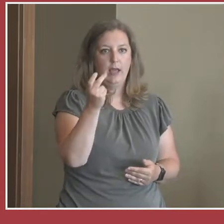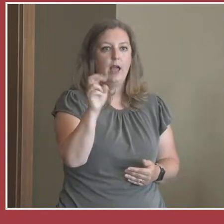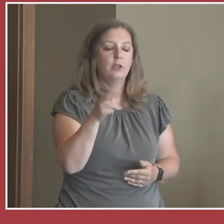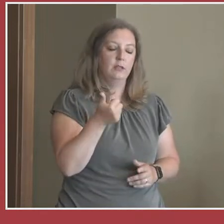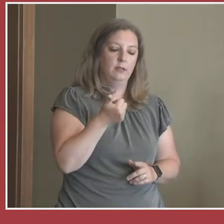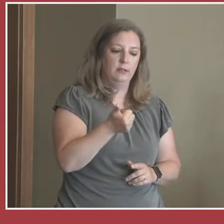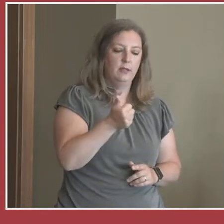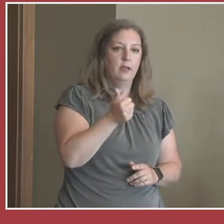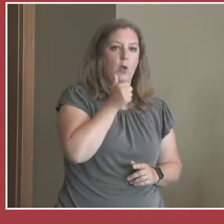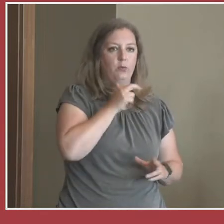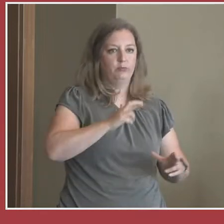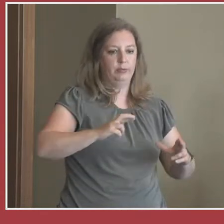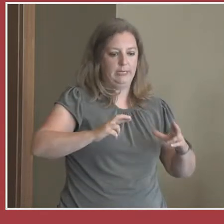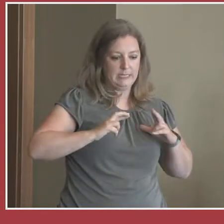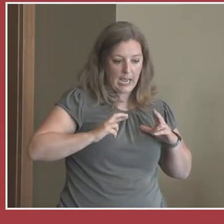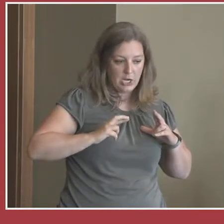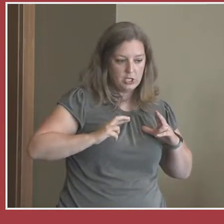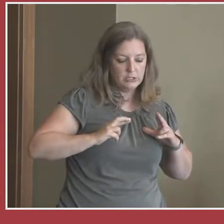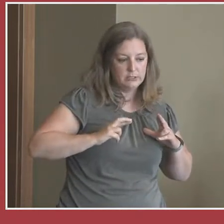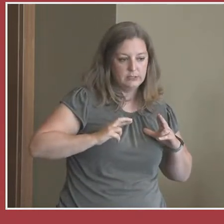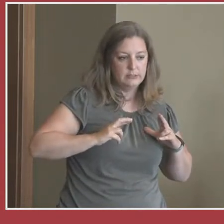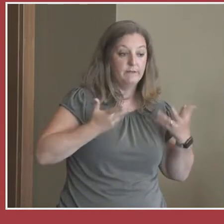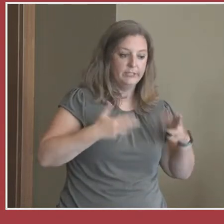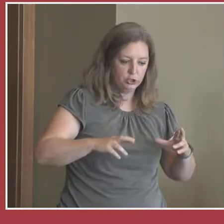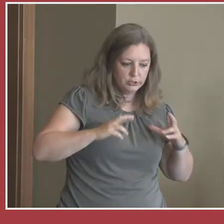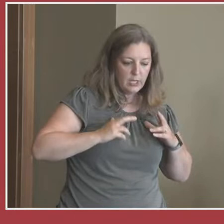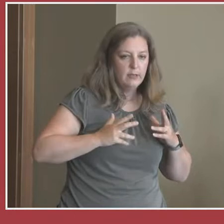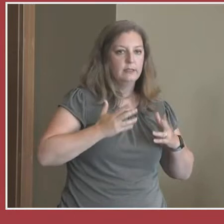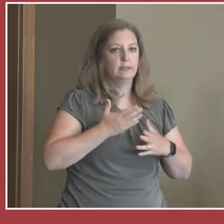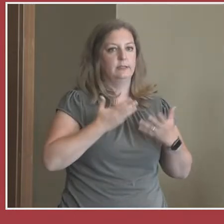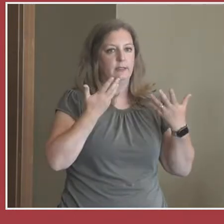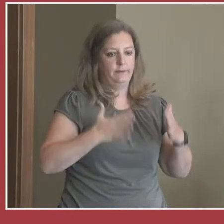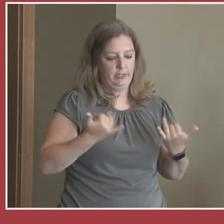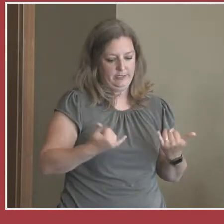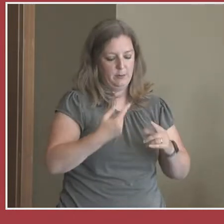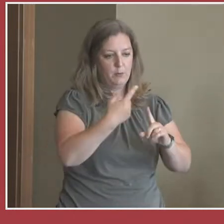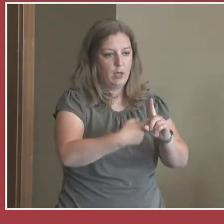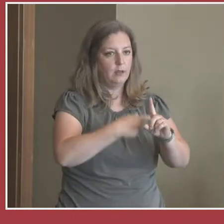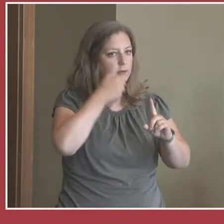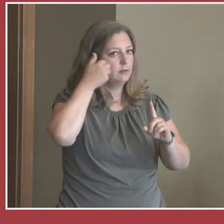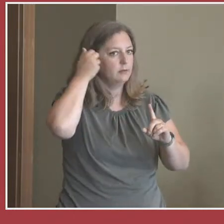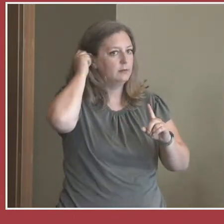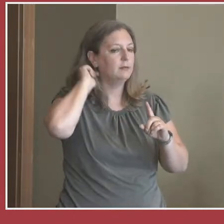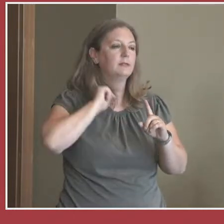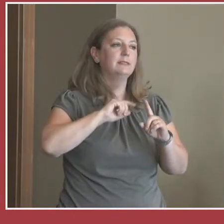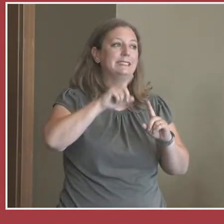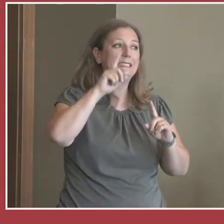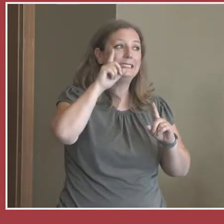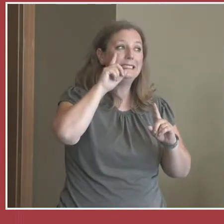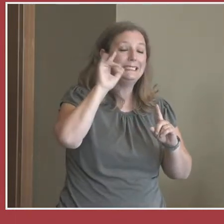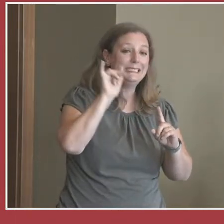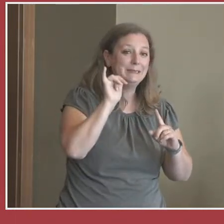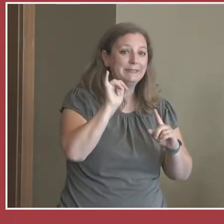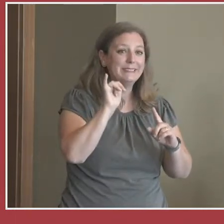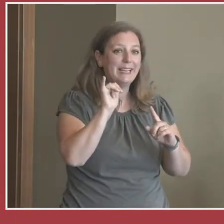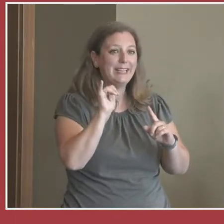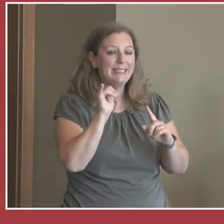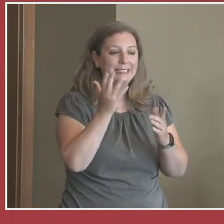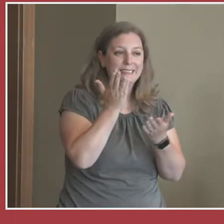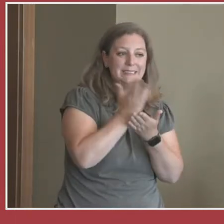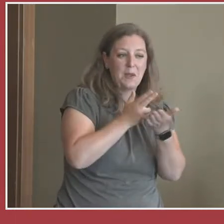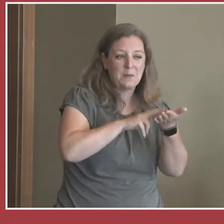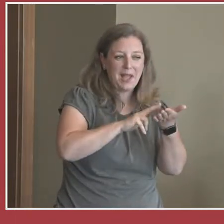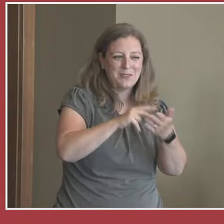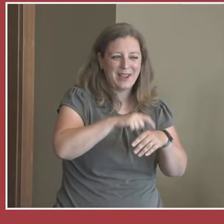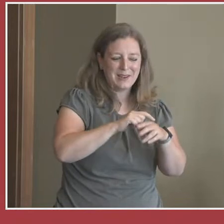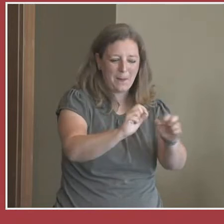be retiring. He officially retired. He's finishing out this month. It seems like maybe we're going to get some contracting time